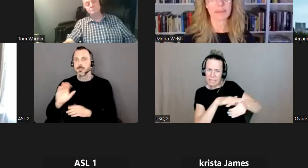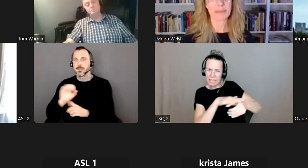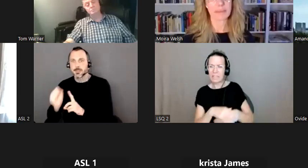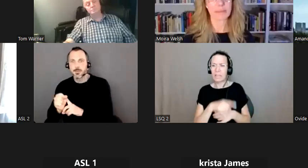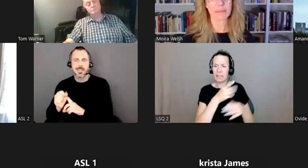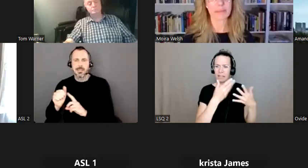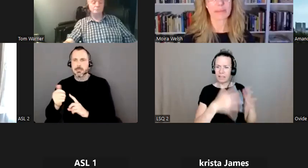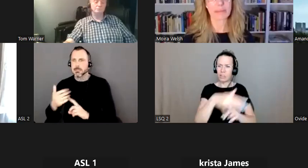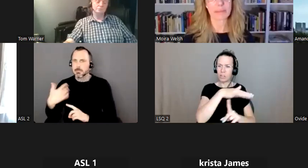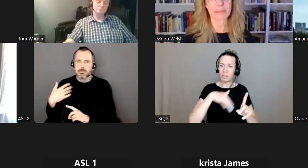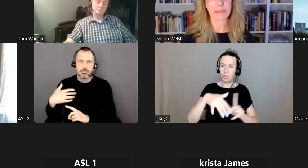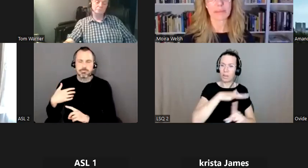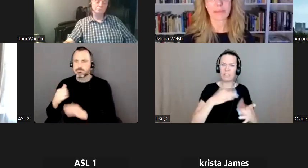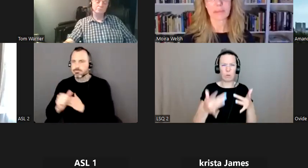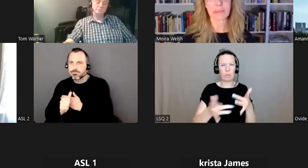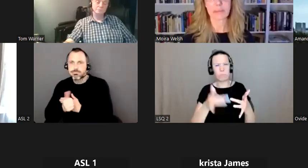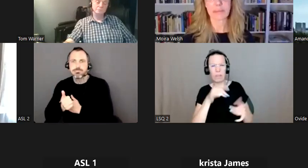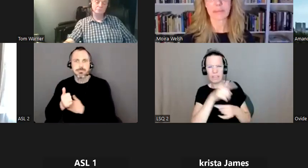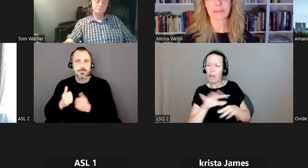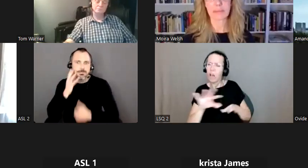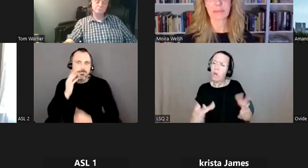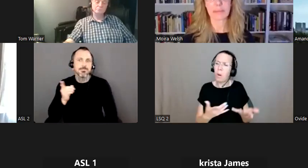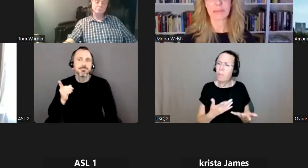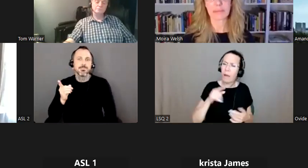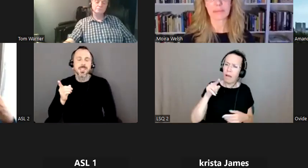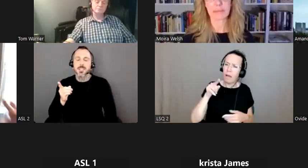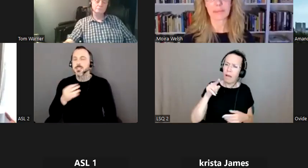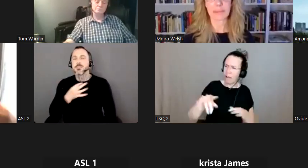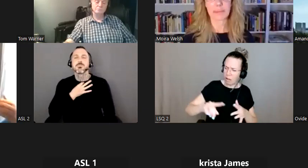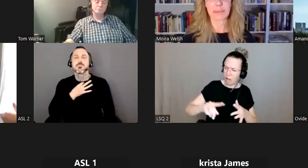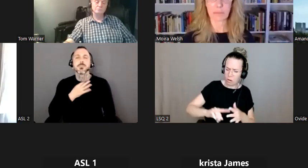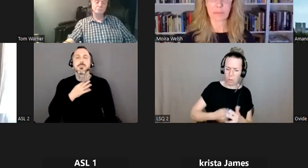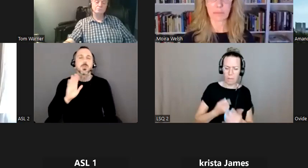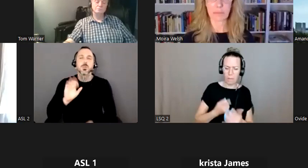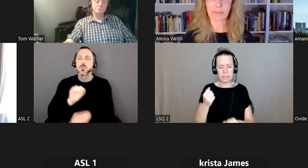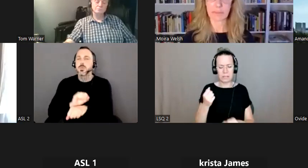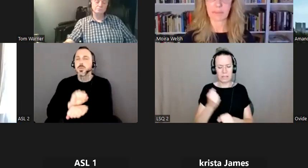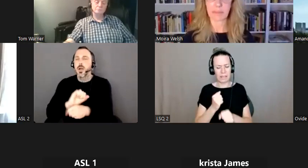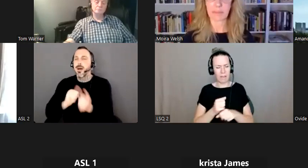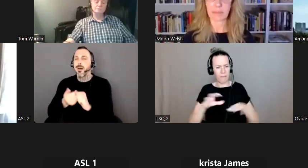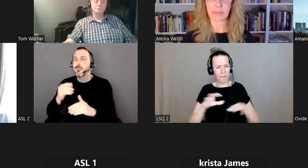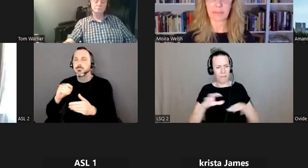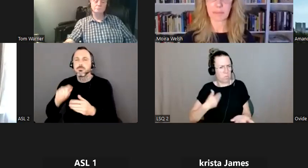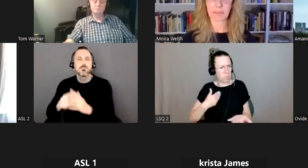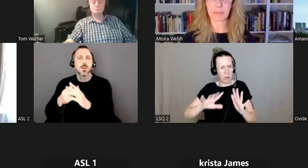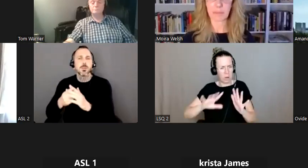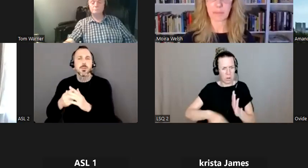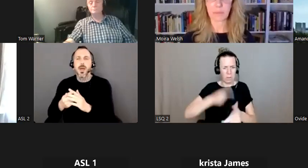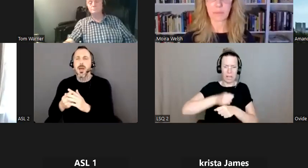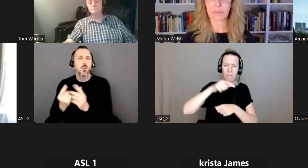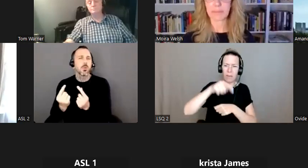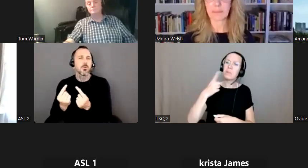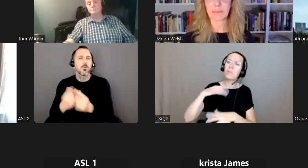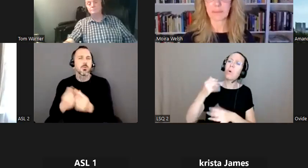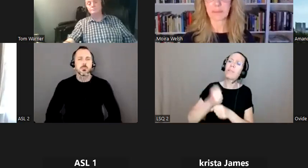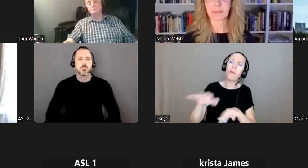How did you get into this field? And tell me a little bit about the work that you're doing. Okay, well, thank you.